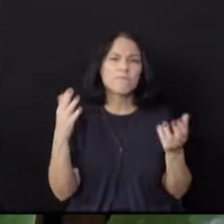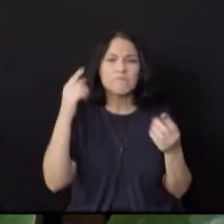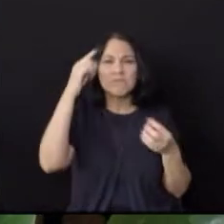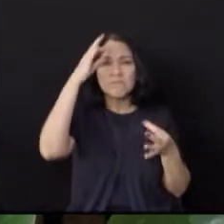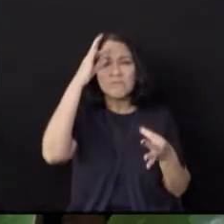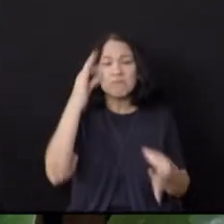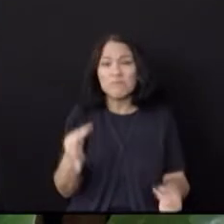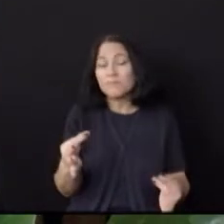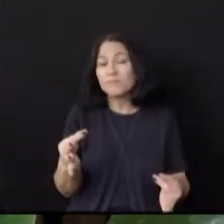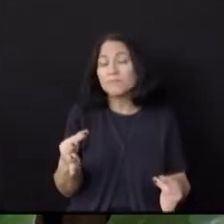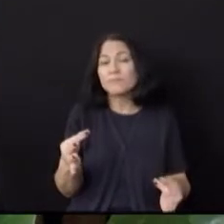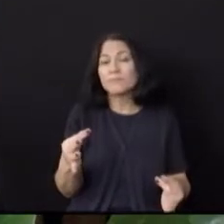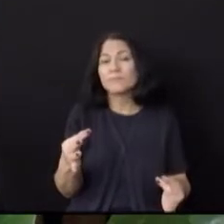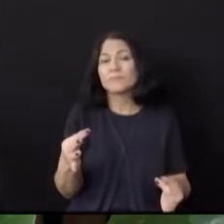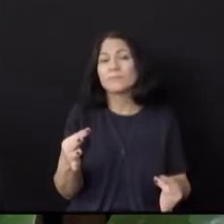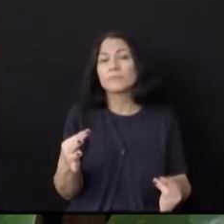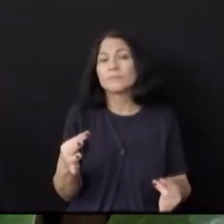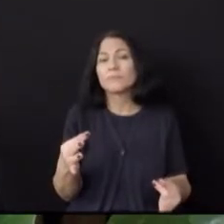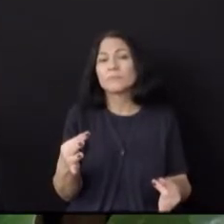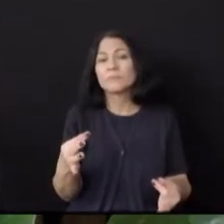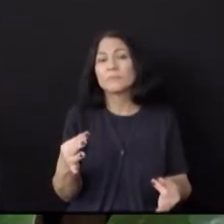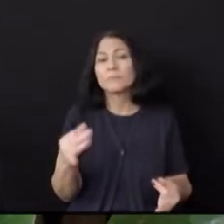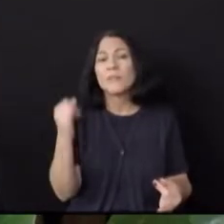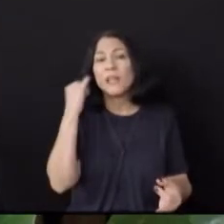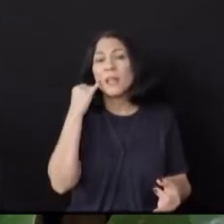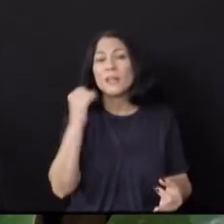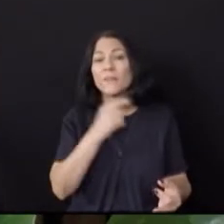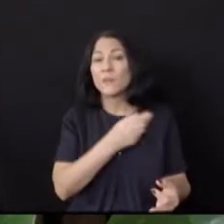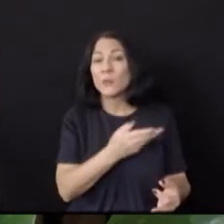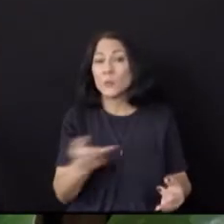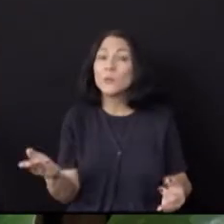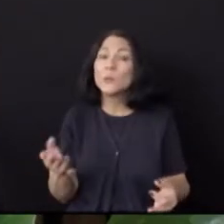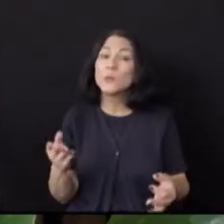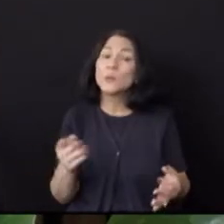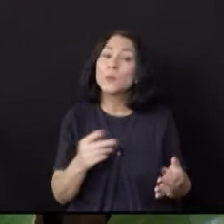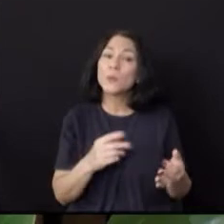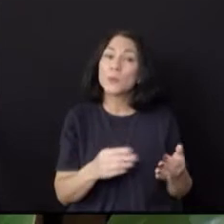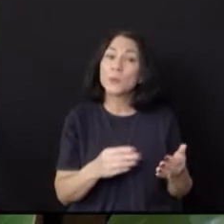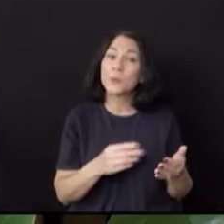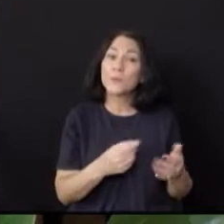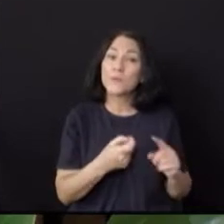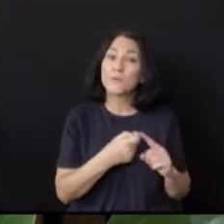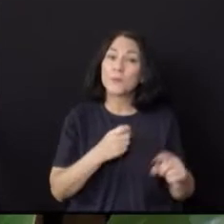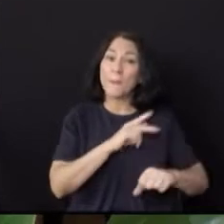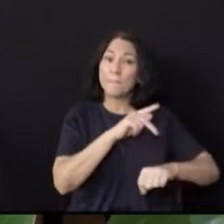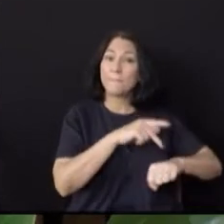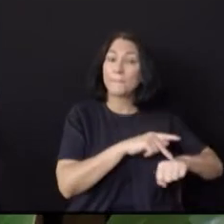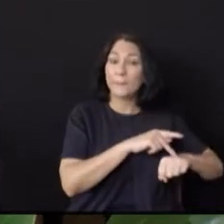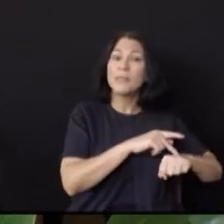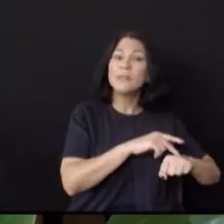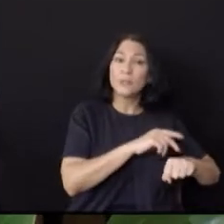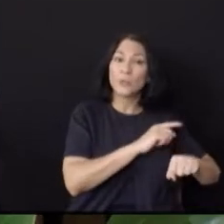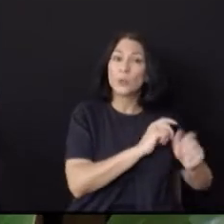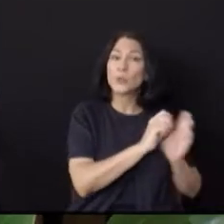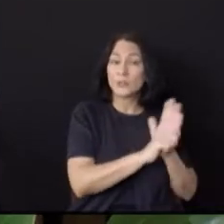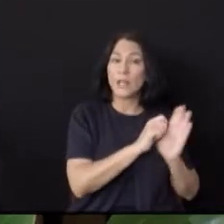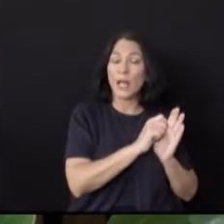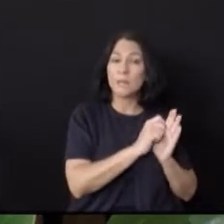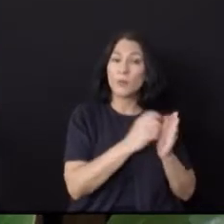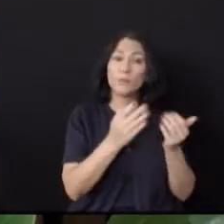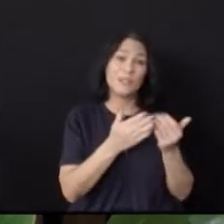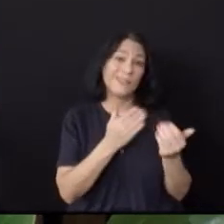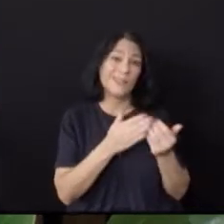Now listen, answering those questions, if you were part of Peter's first century audience, would have been quite easy to